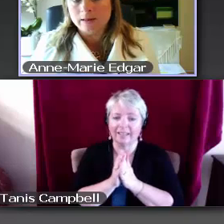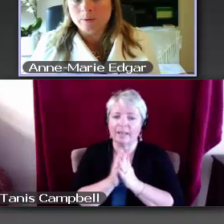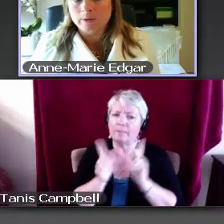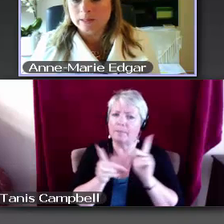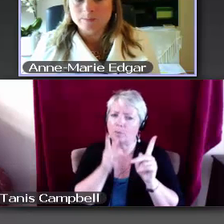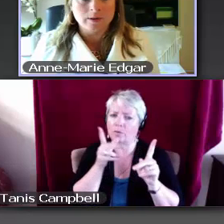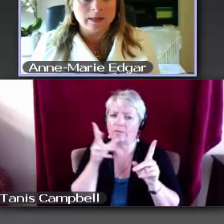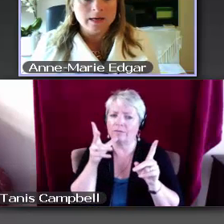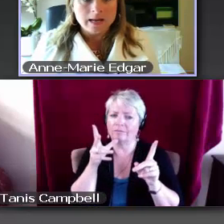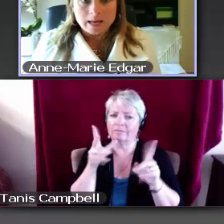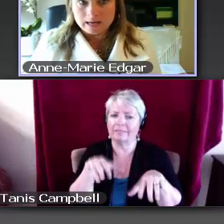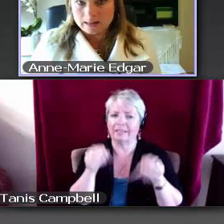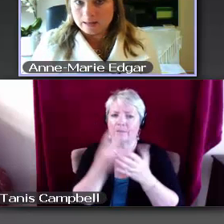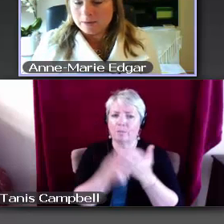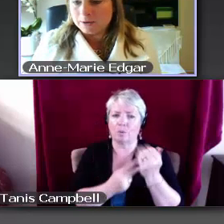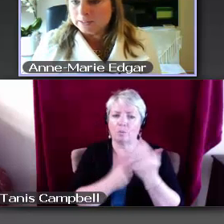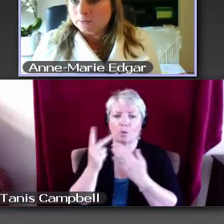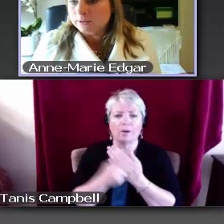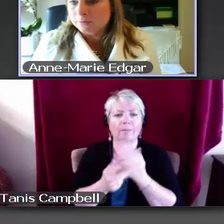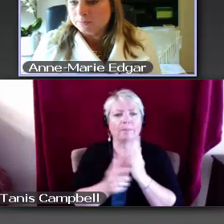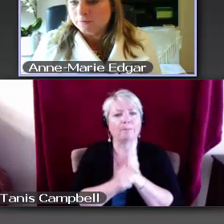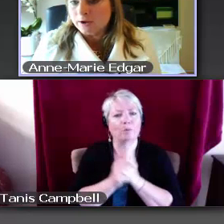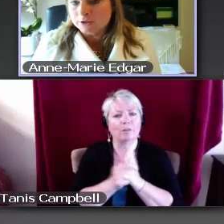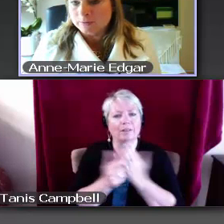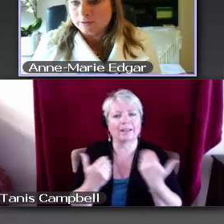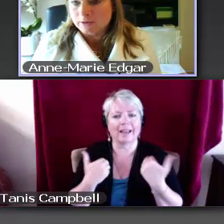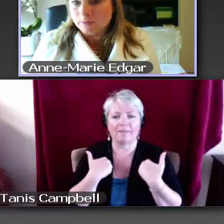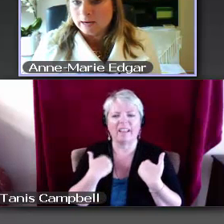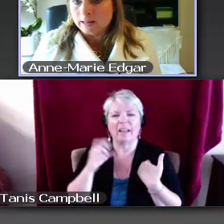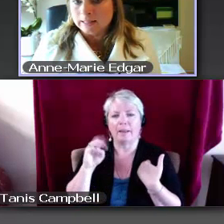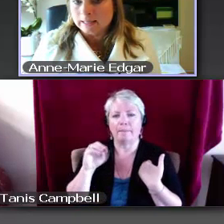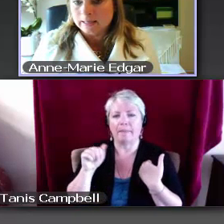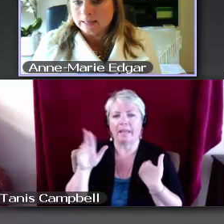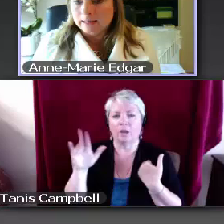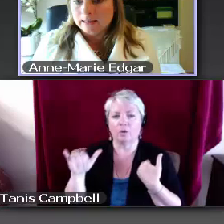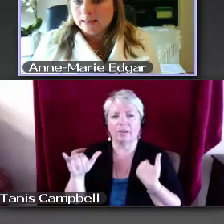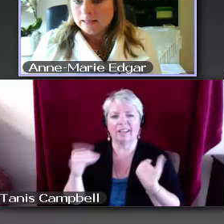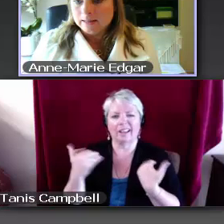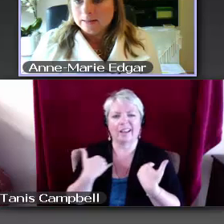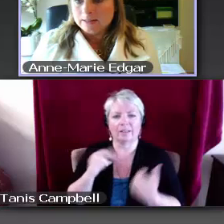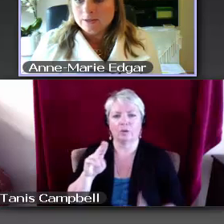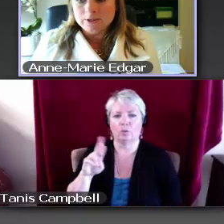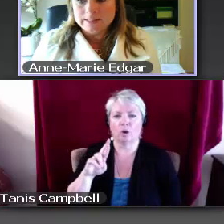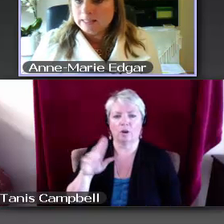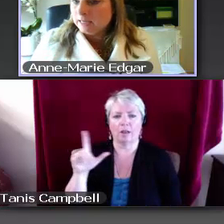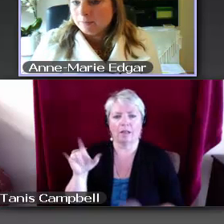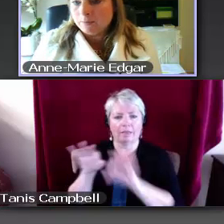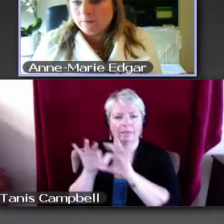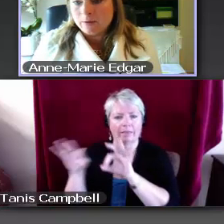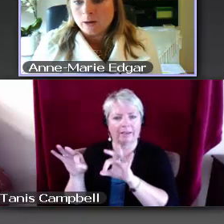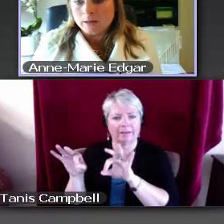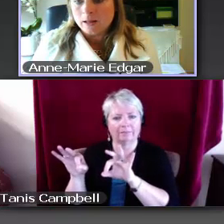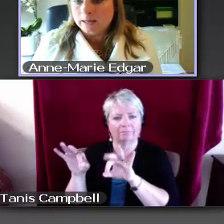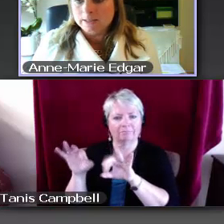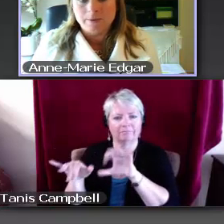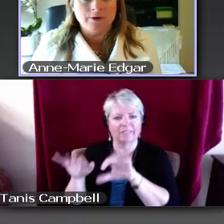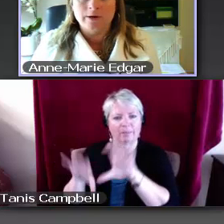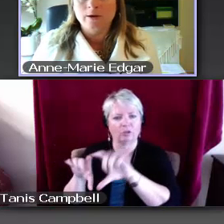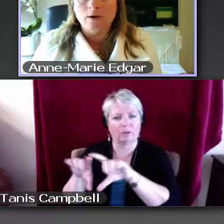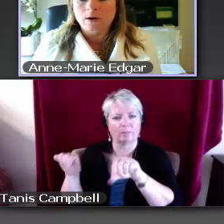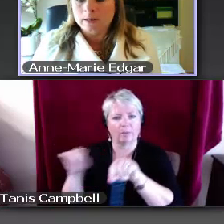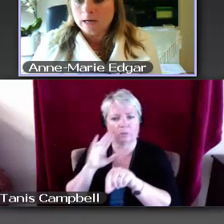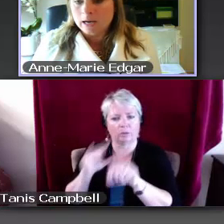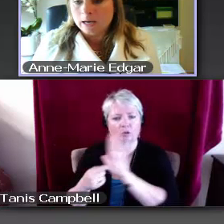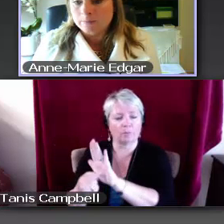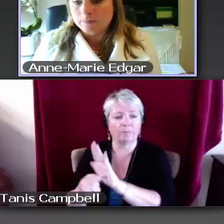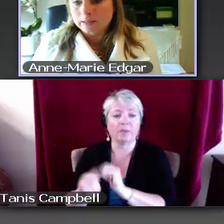they're available in this booklet, and I think Mary's going to provide you with the URL link. So you can just see, I mean, we've had one client